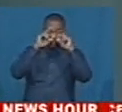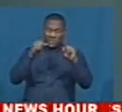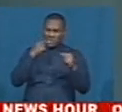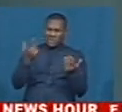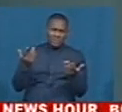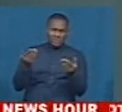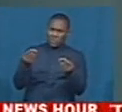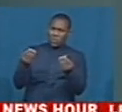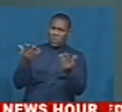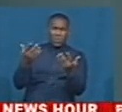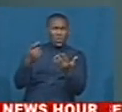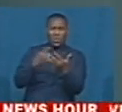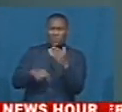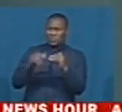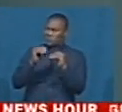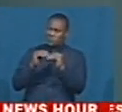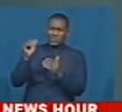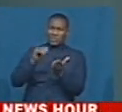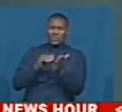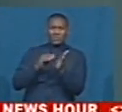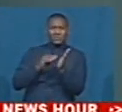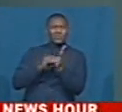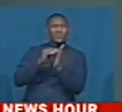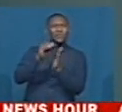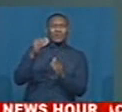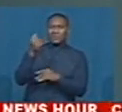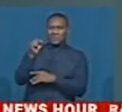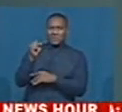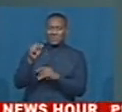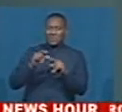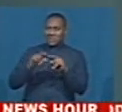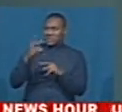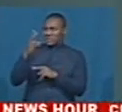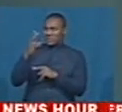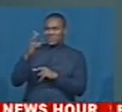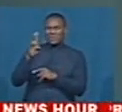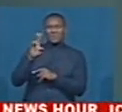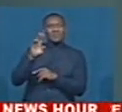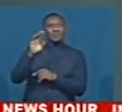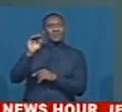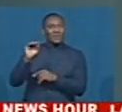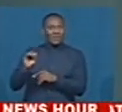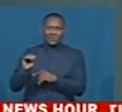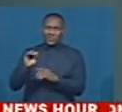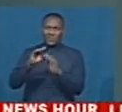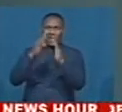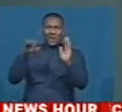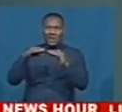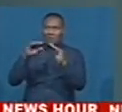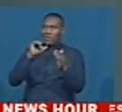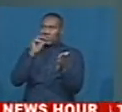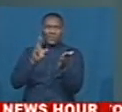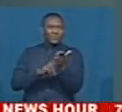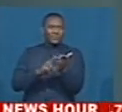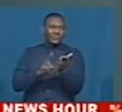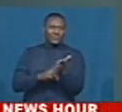is valued at billions of dollars, but in Accra alone, about 70% of the houses are not registered and therefore do not